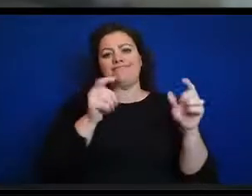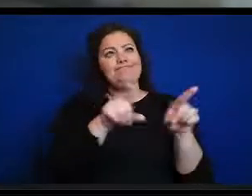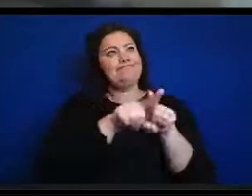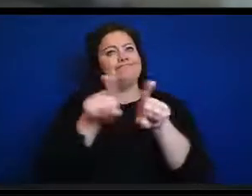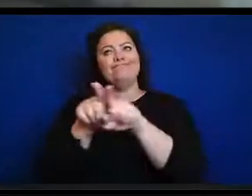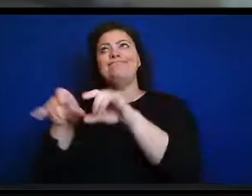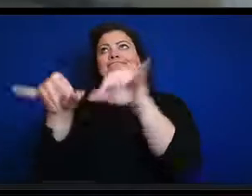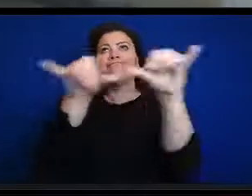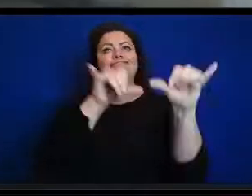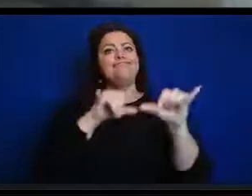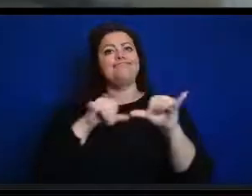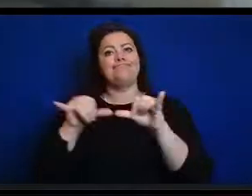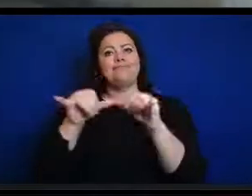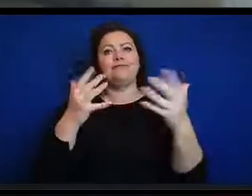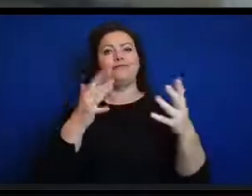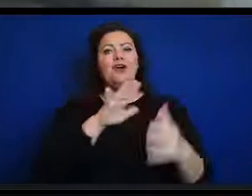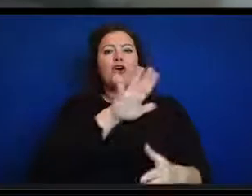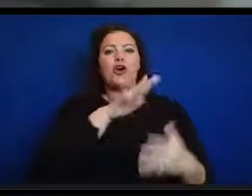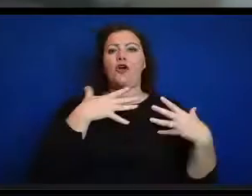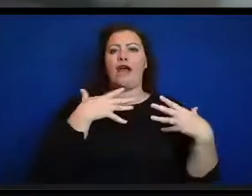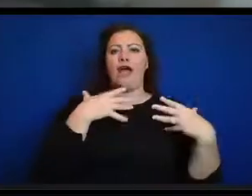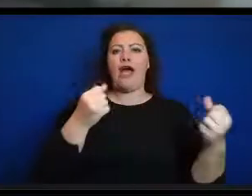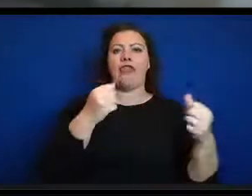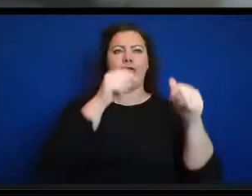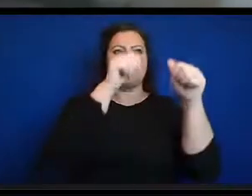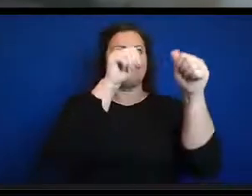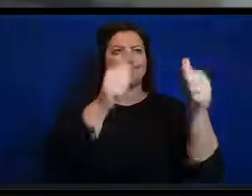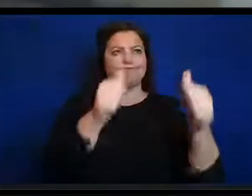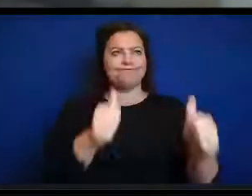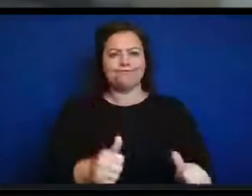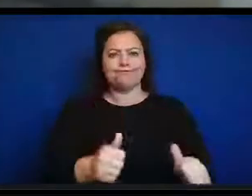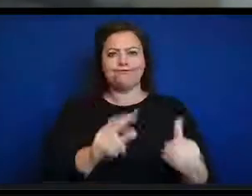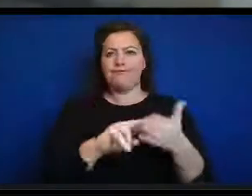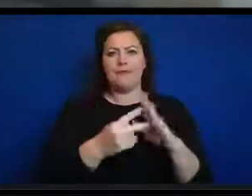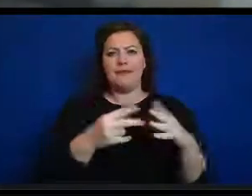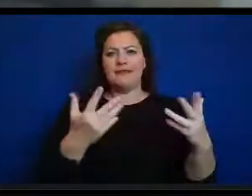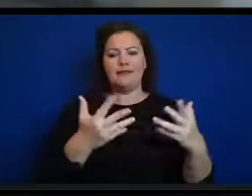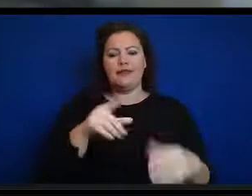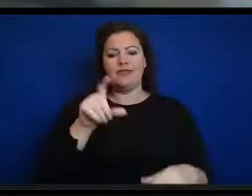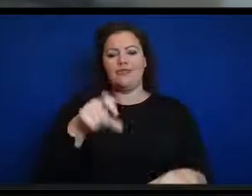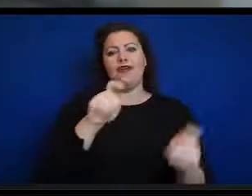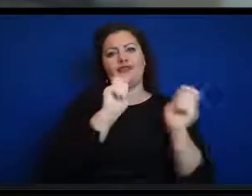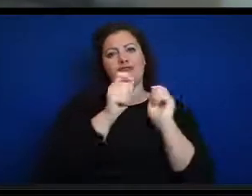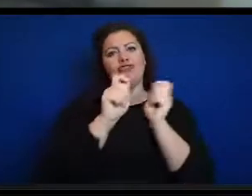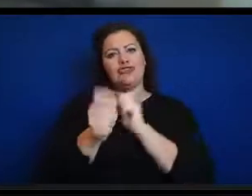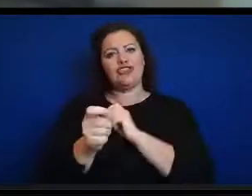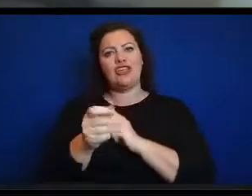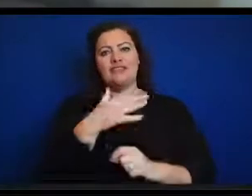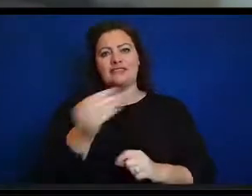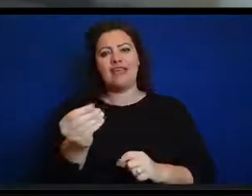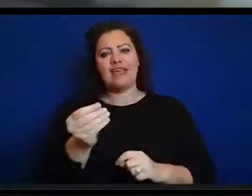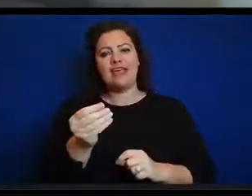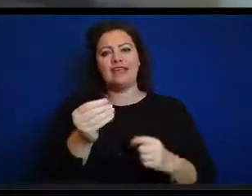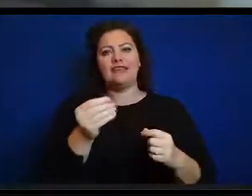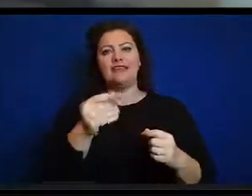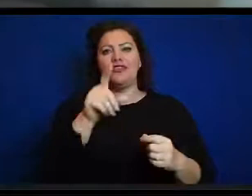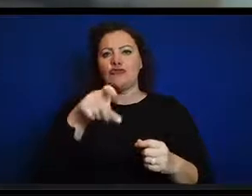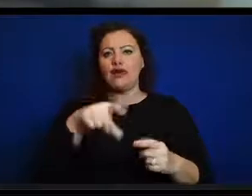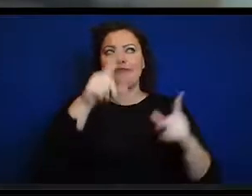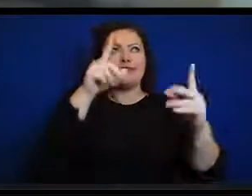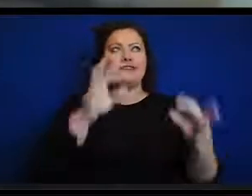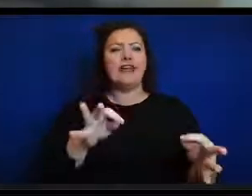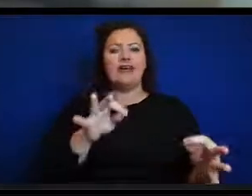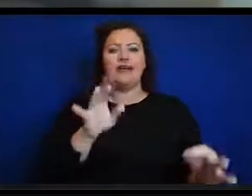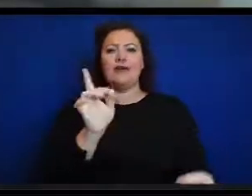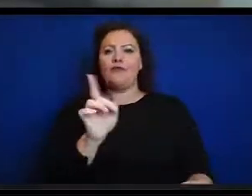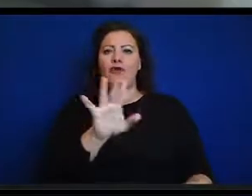face, failing health makes you have to make changes and makes you make decisions as to where